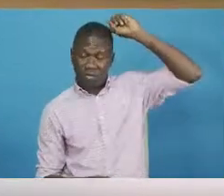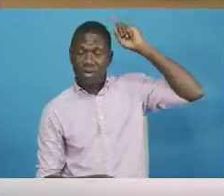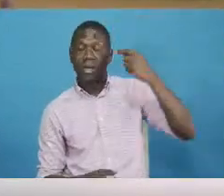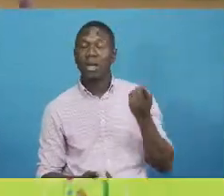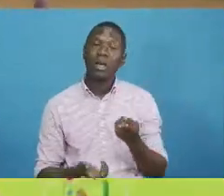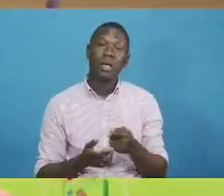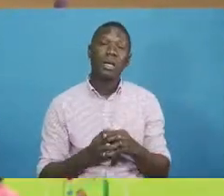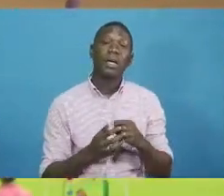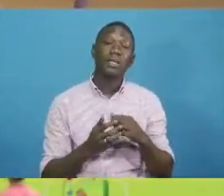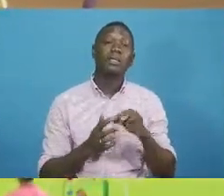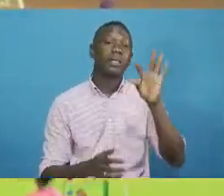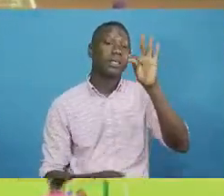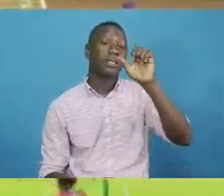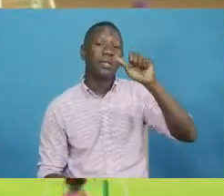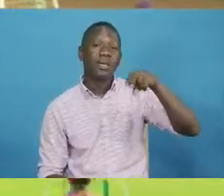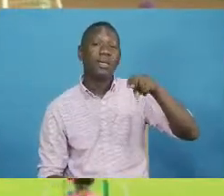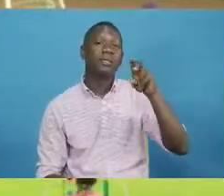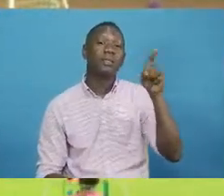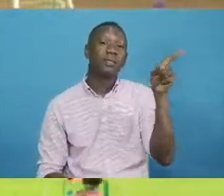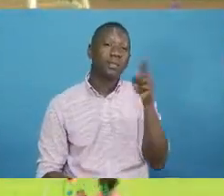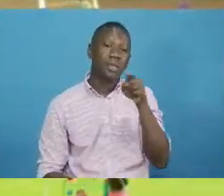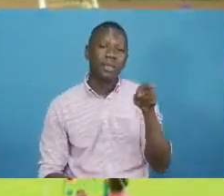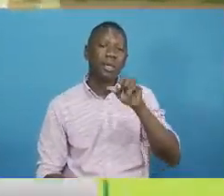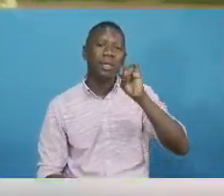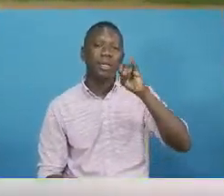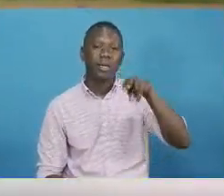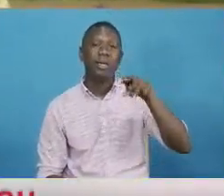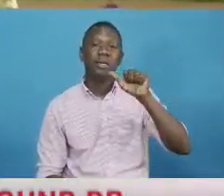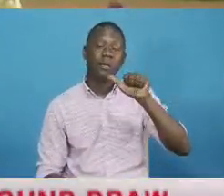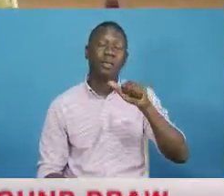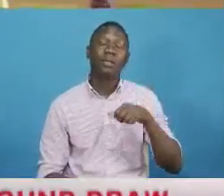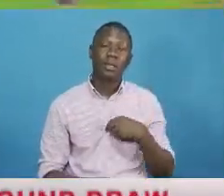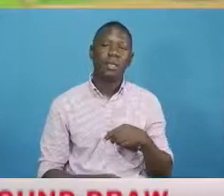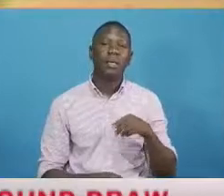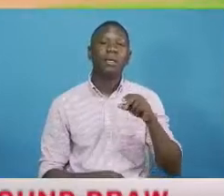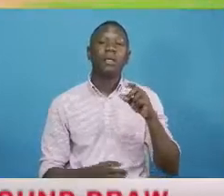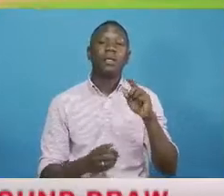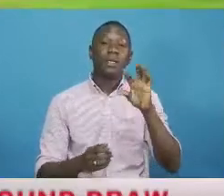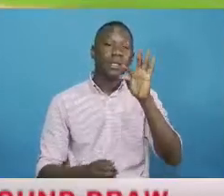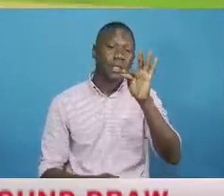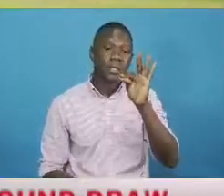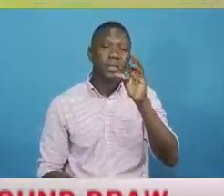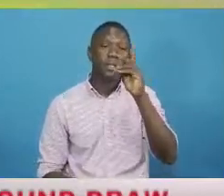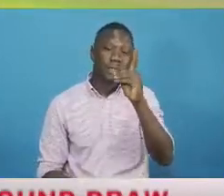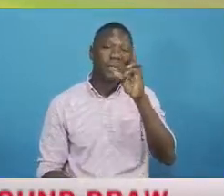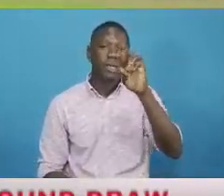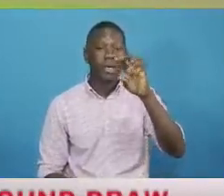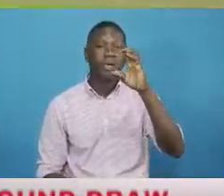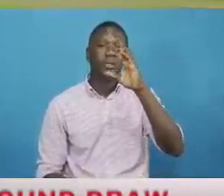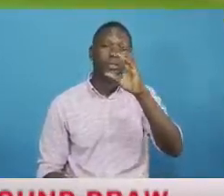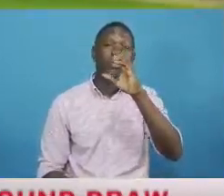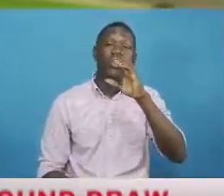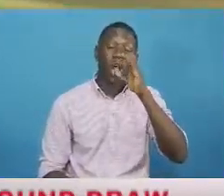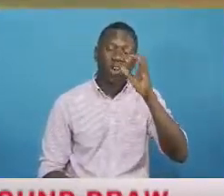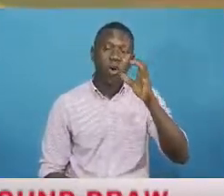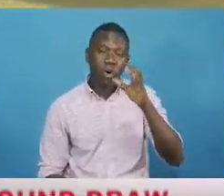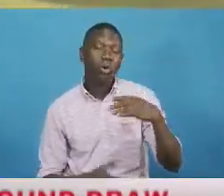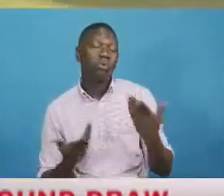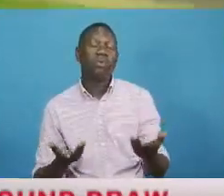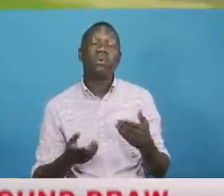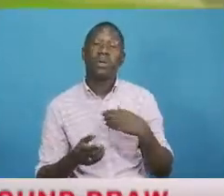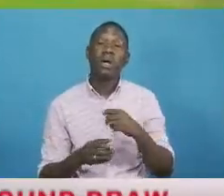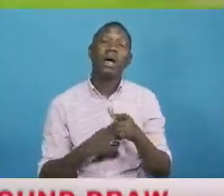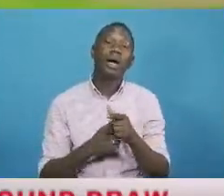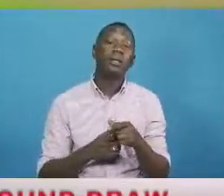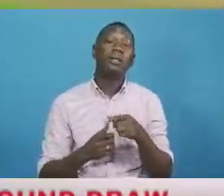Tanzania, Horoya AC of Guinea, TP Mazembe of DR Congo, Etoile Sportif de Sahel of Tunisia, and